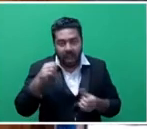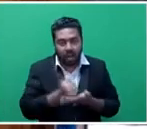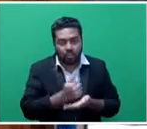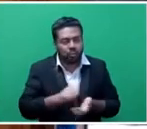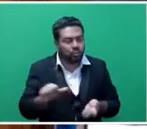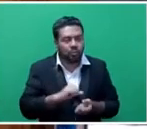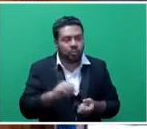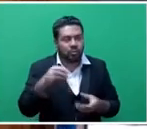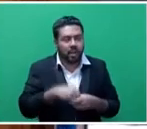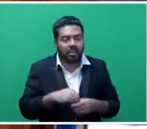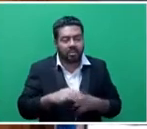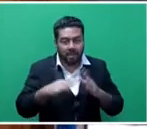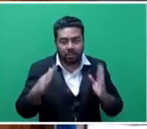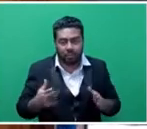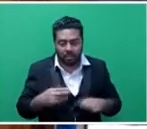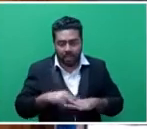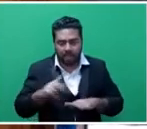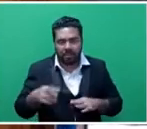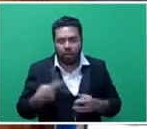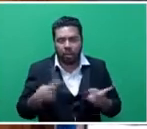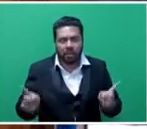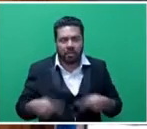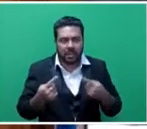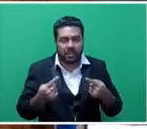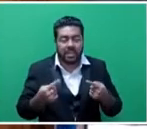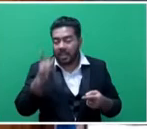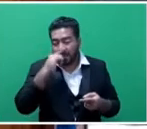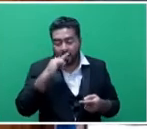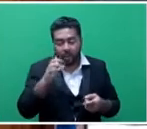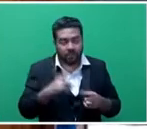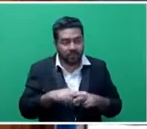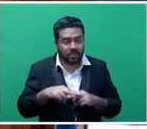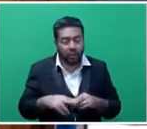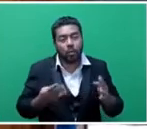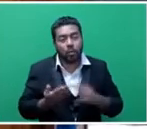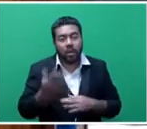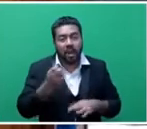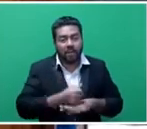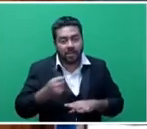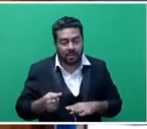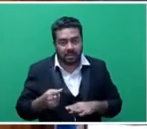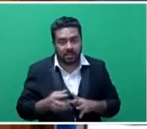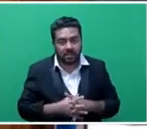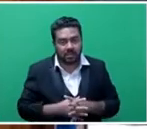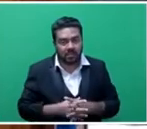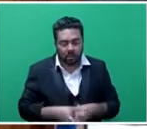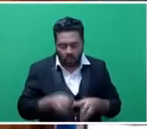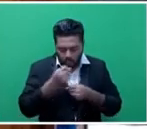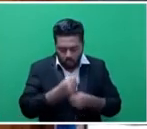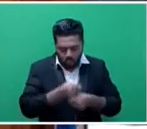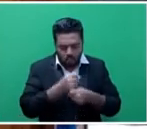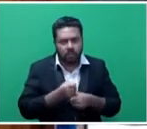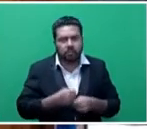Committee and tabled to the House for debate. It is the people of Fiji, through government, hold majority